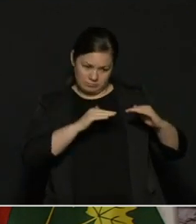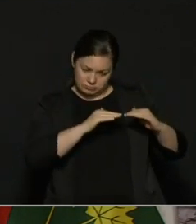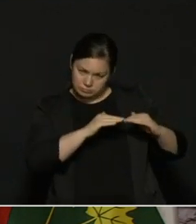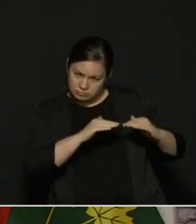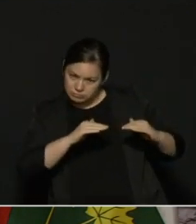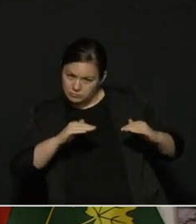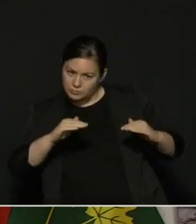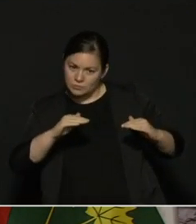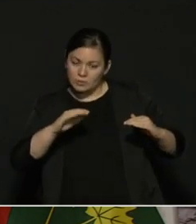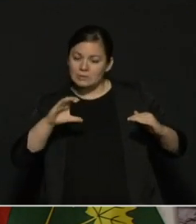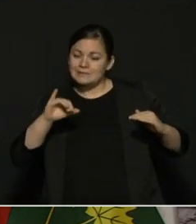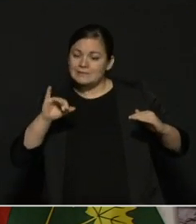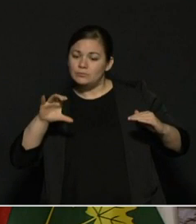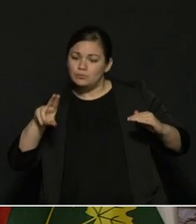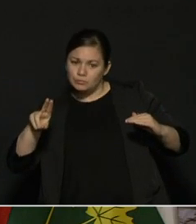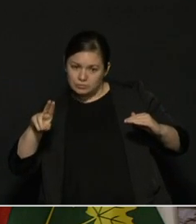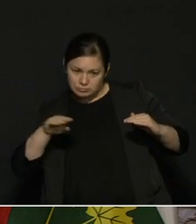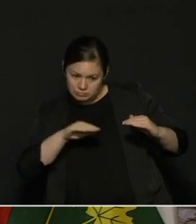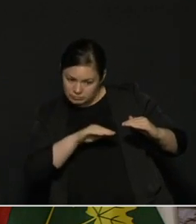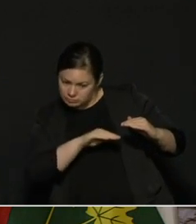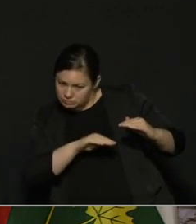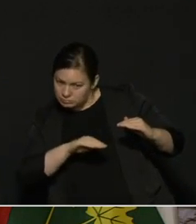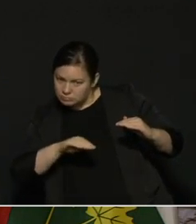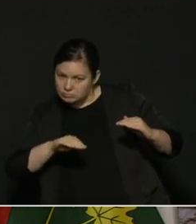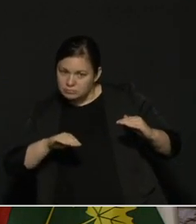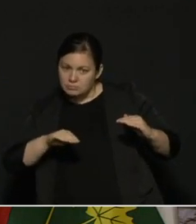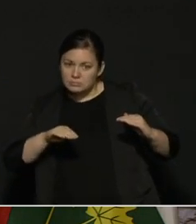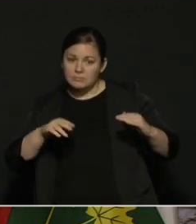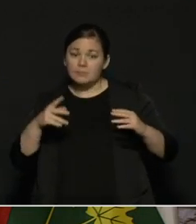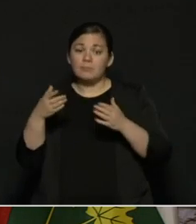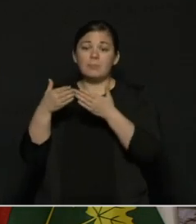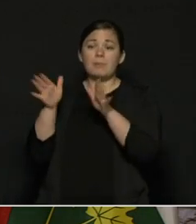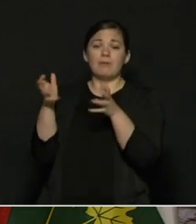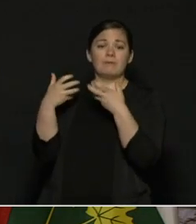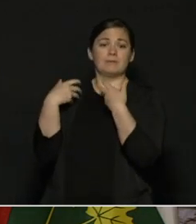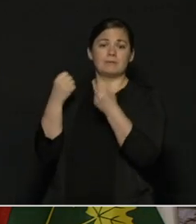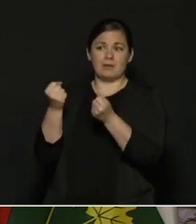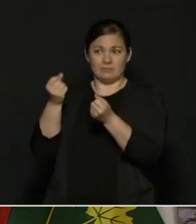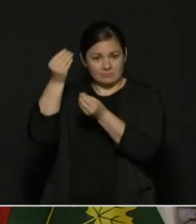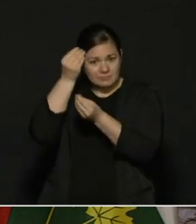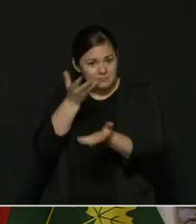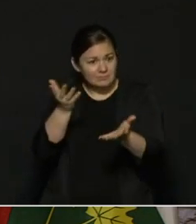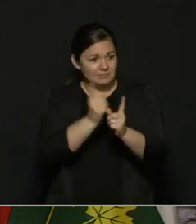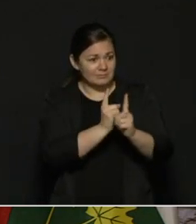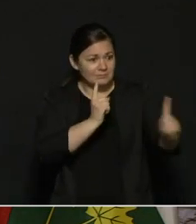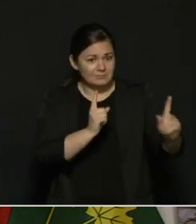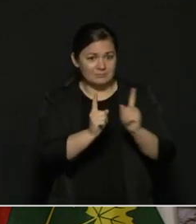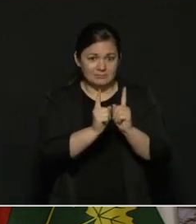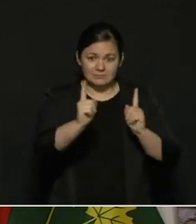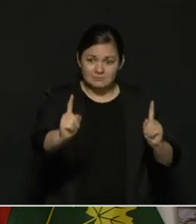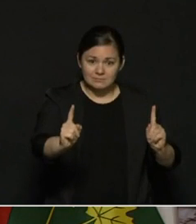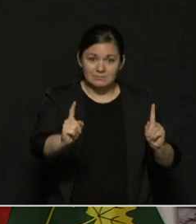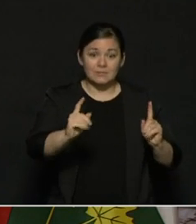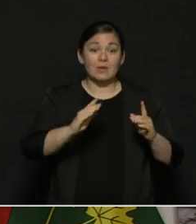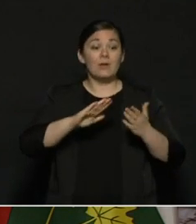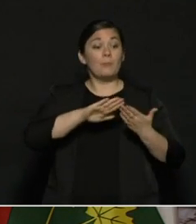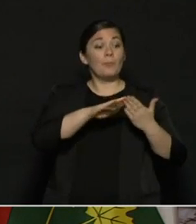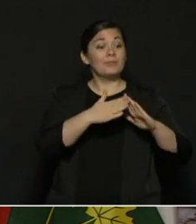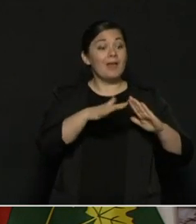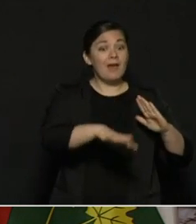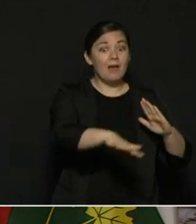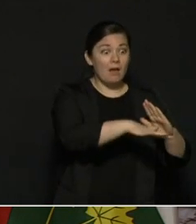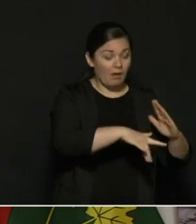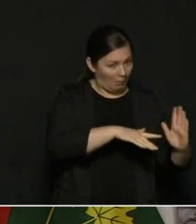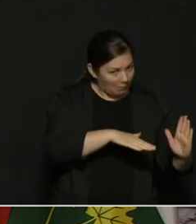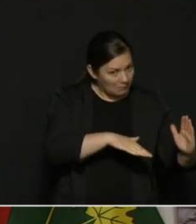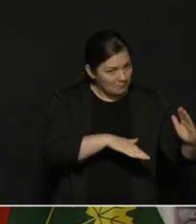give some evidence that our public health measures were continuing to bend the curve in our community cases, and we're seeing that